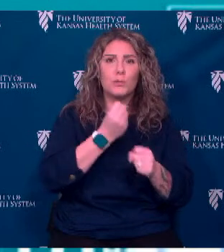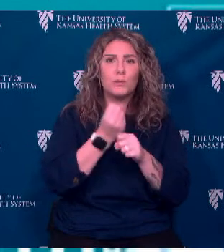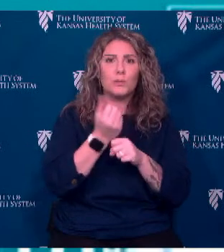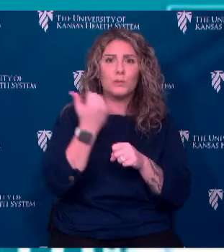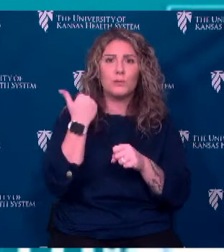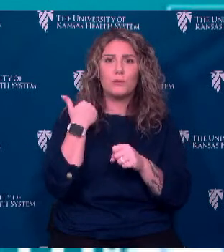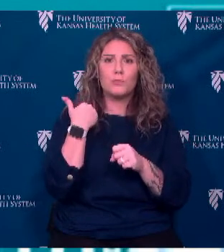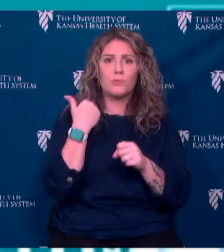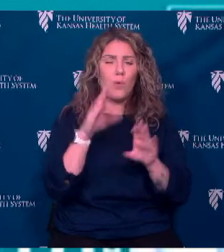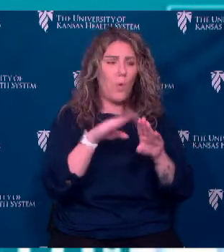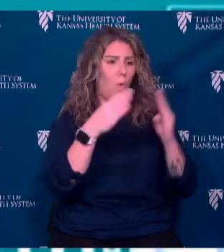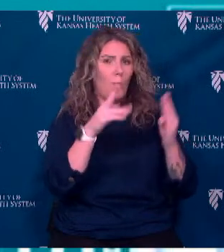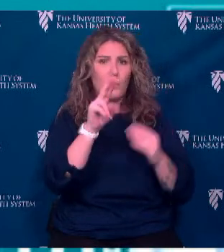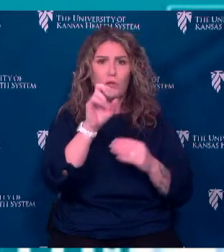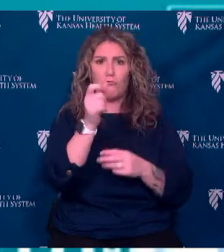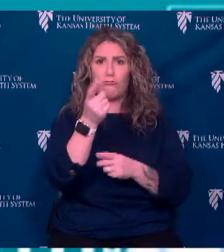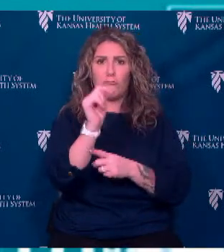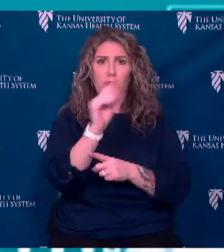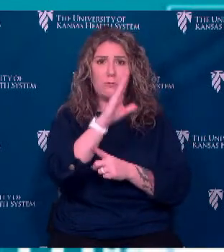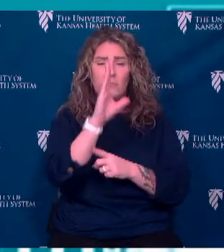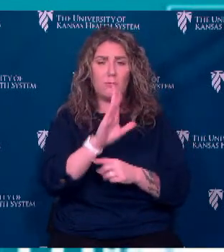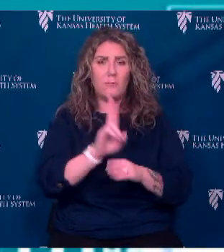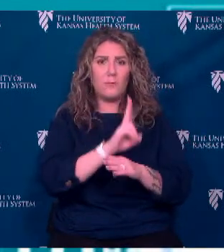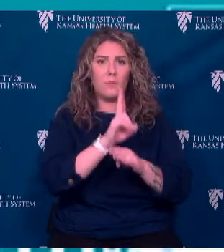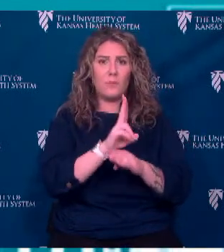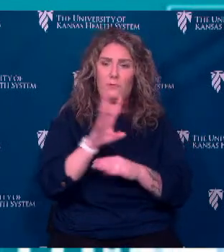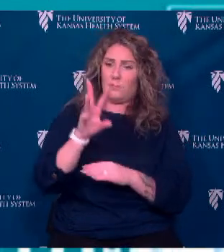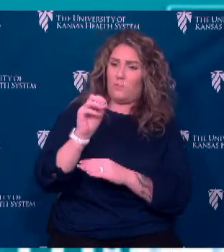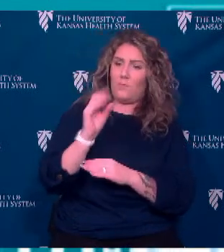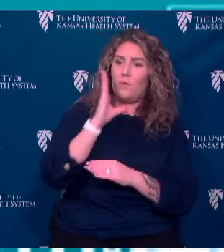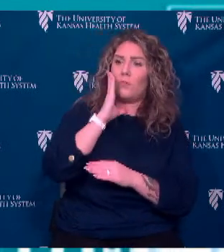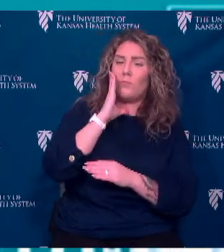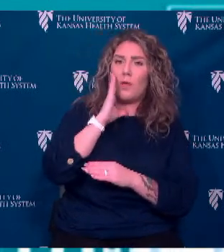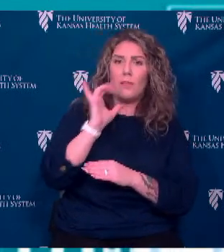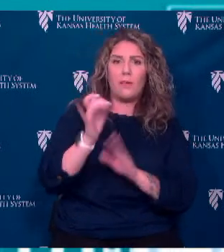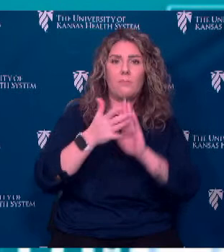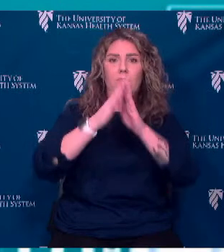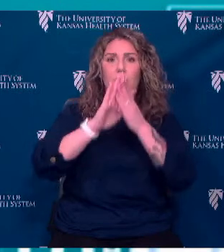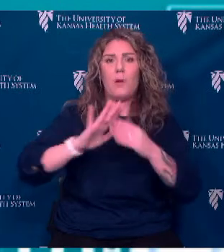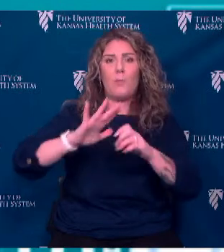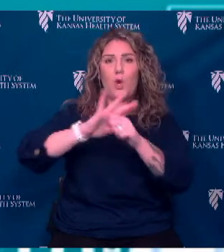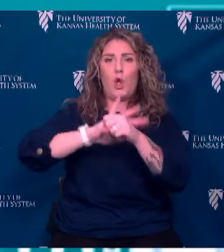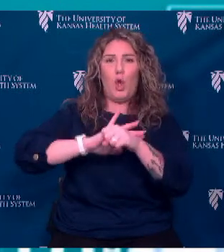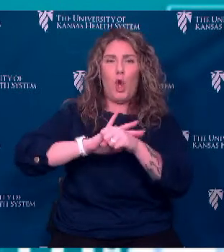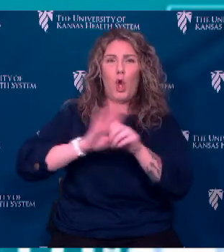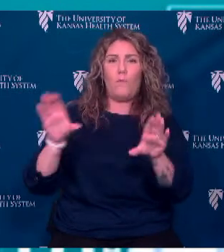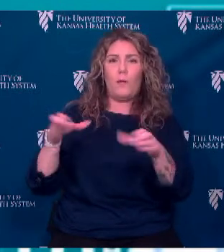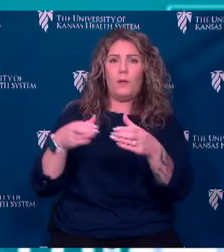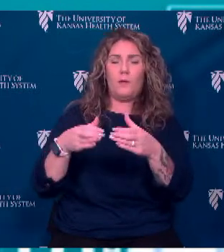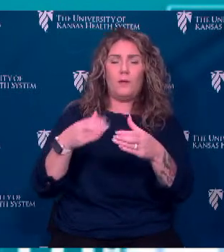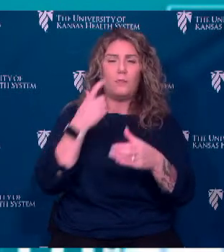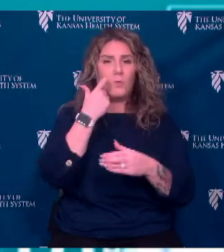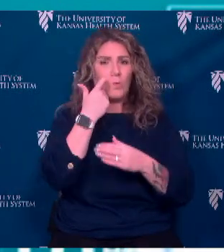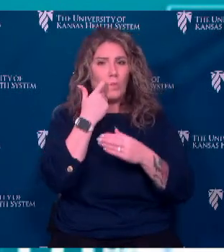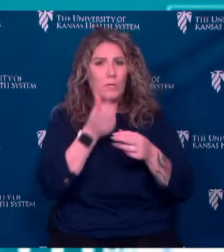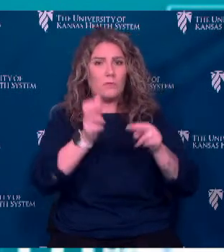unit that was unused, so we added 40 beds, and that became our COVID unit. And during this last surge, we